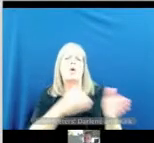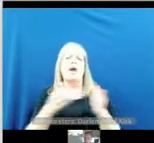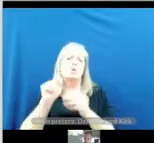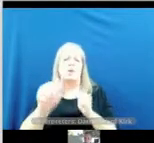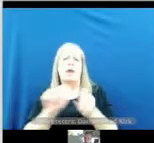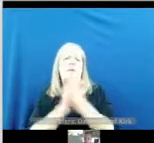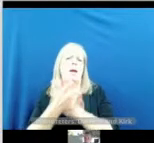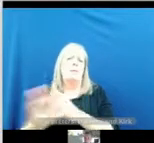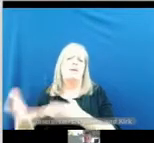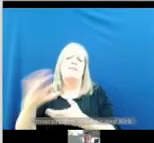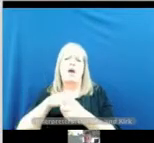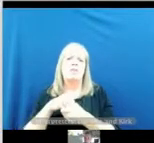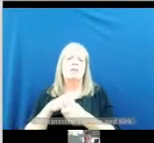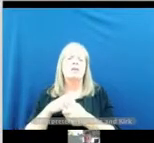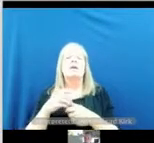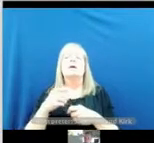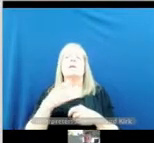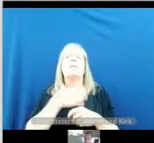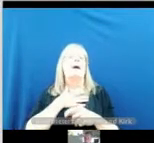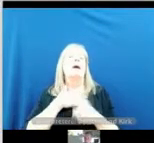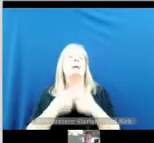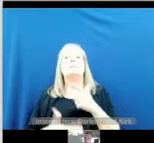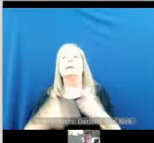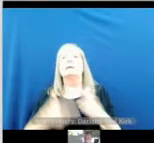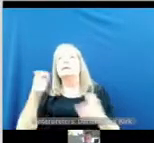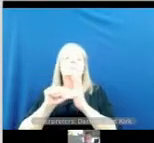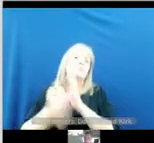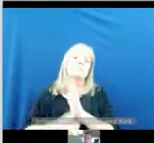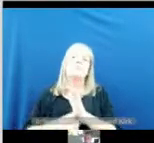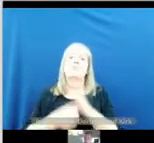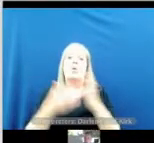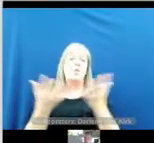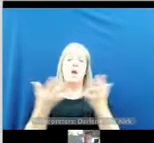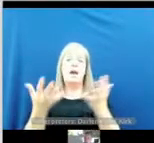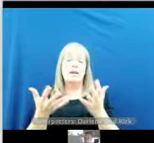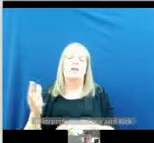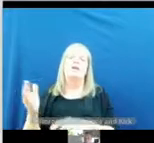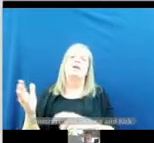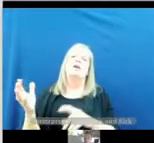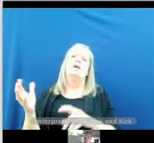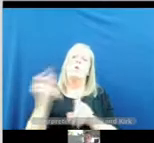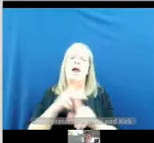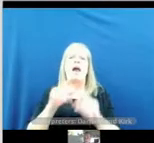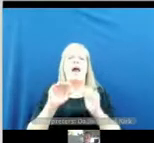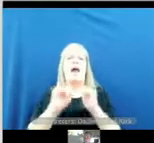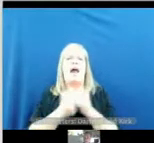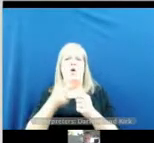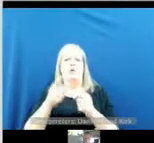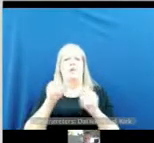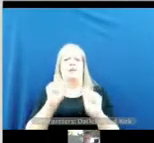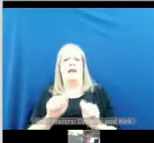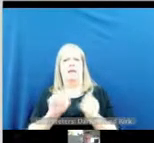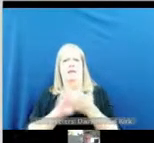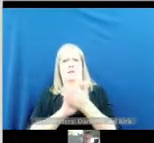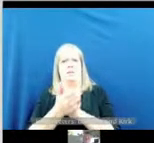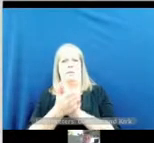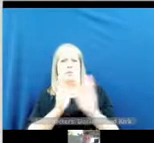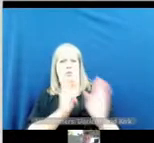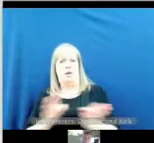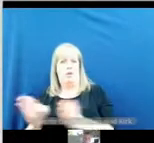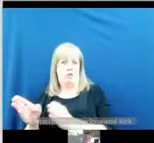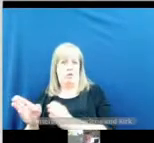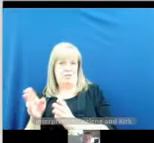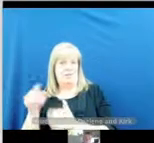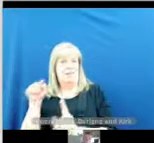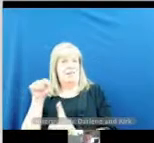I think the biggest point, though, is to go back to how to become prepared. And that relates to,